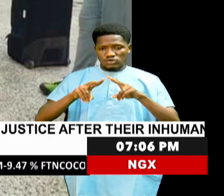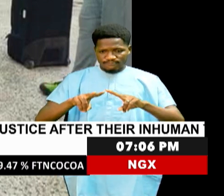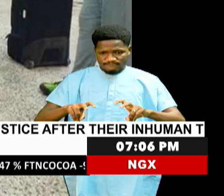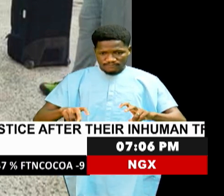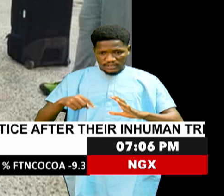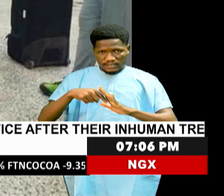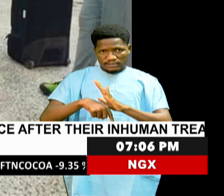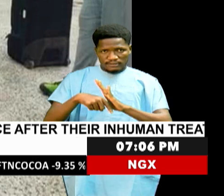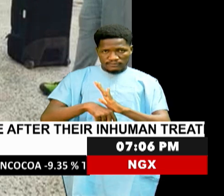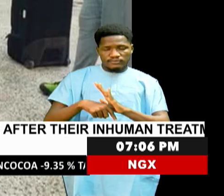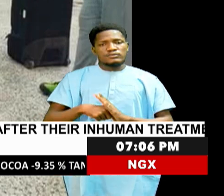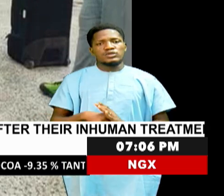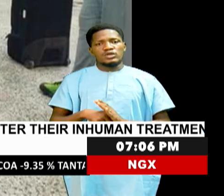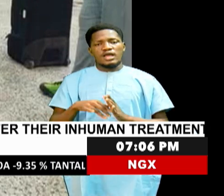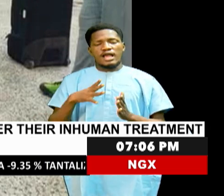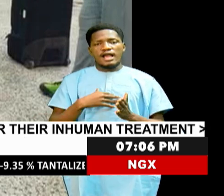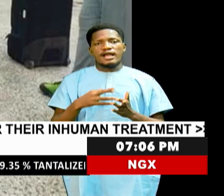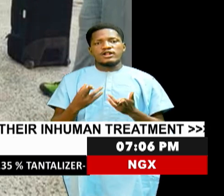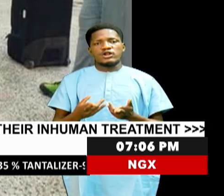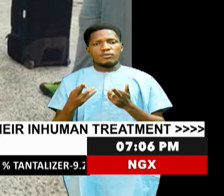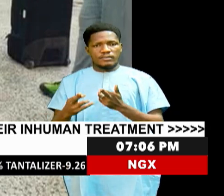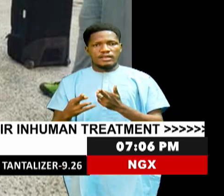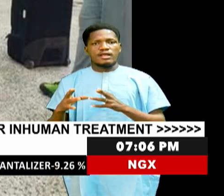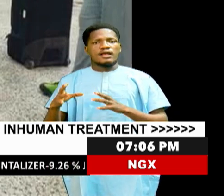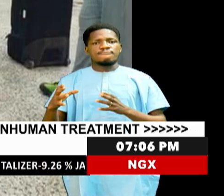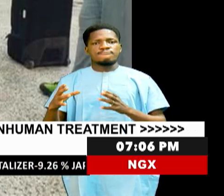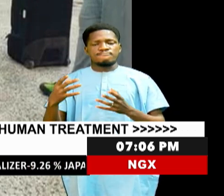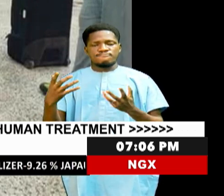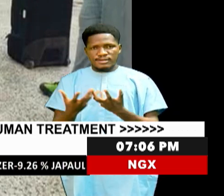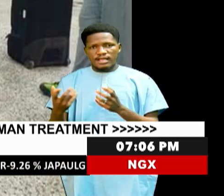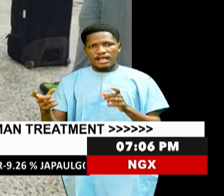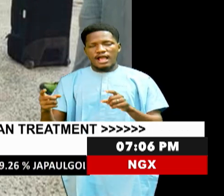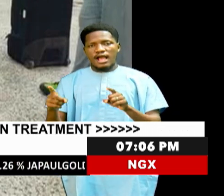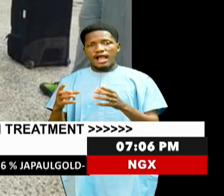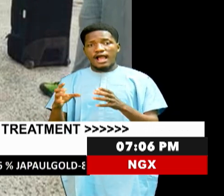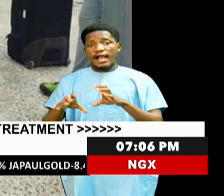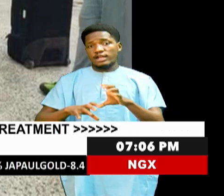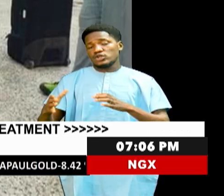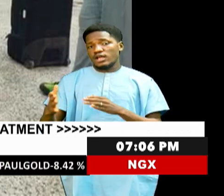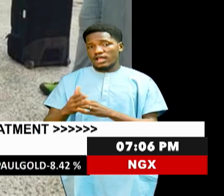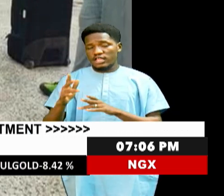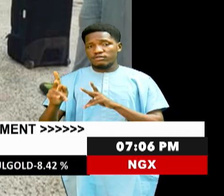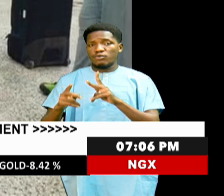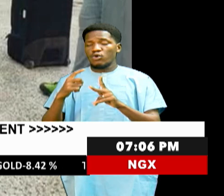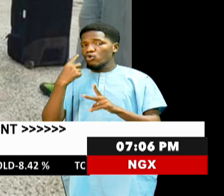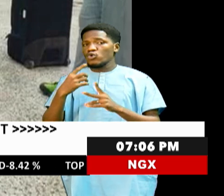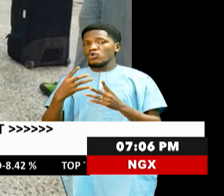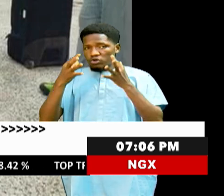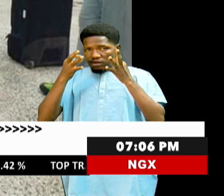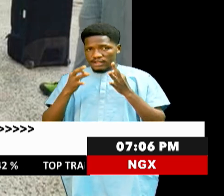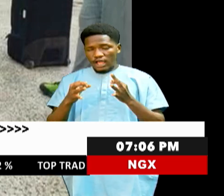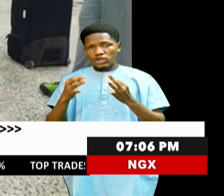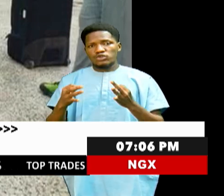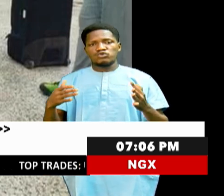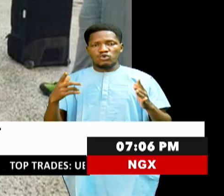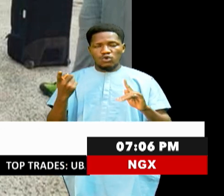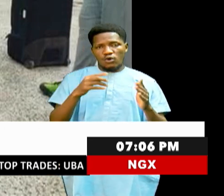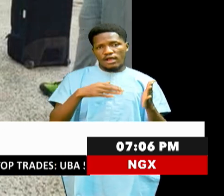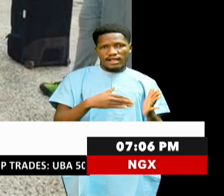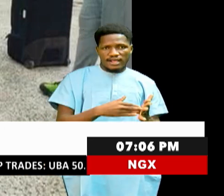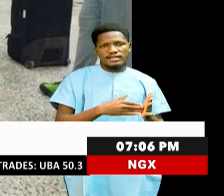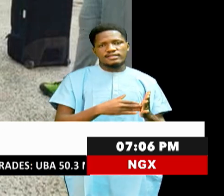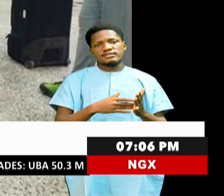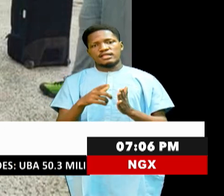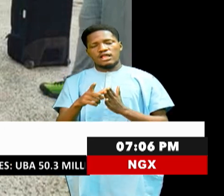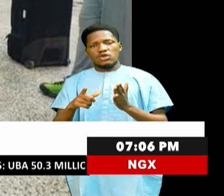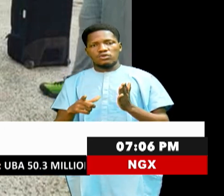and recommend appropriate action against those who willfully violated the organization's statutes and regulations. The